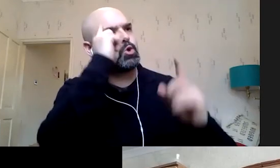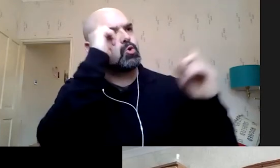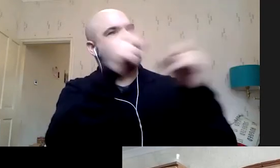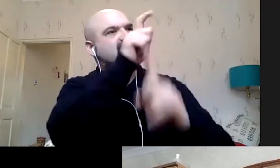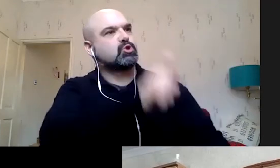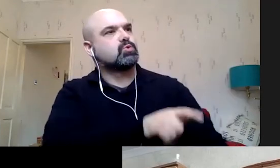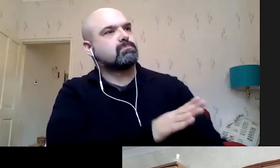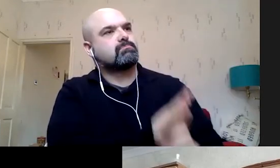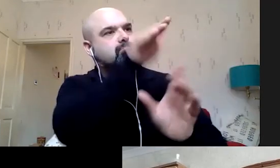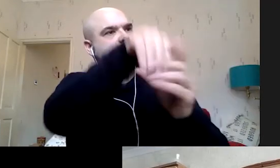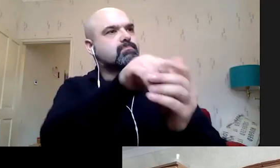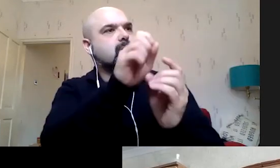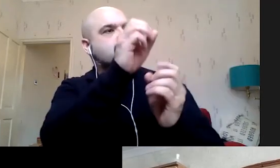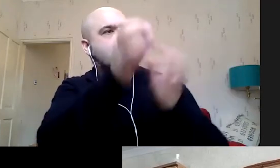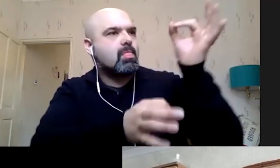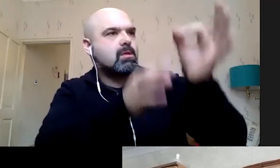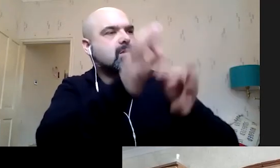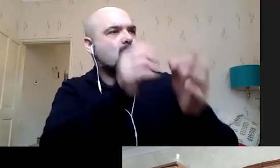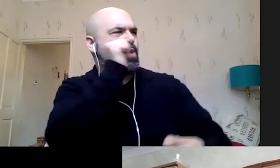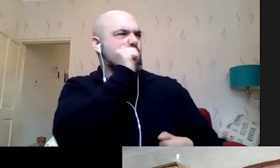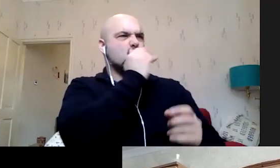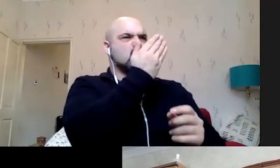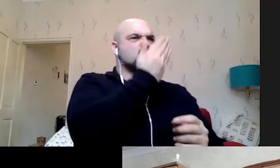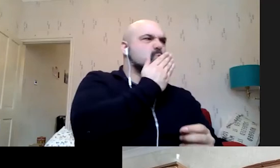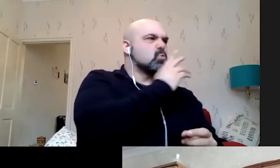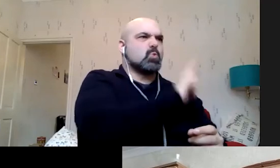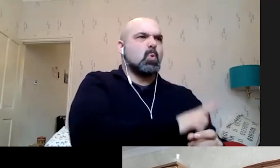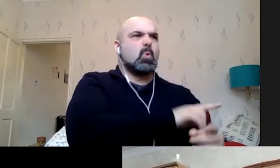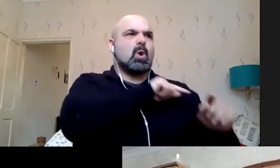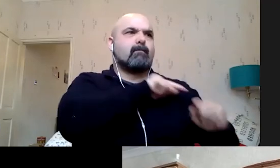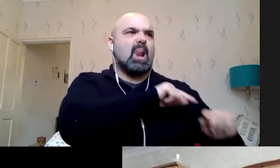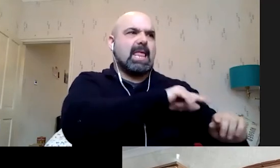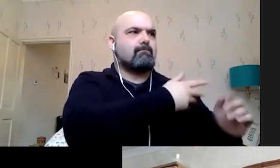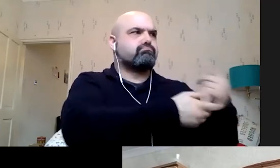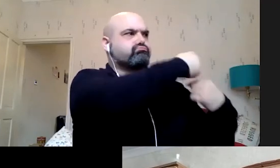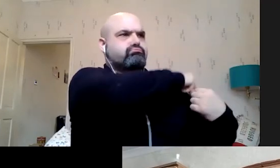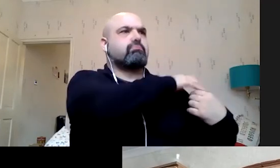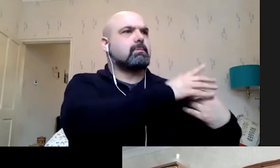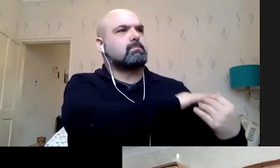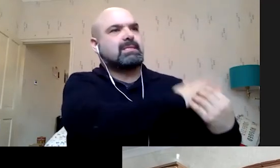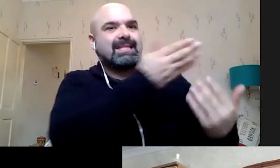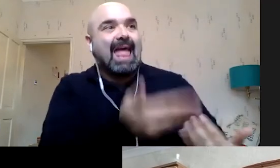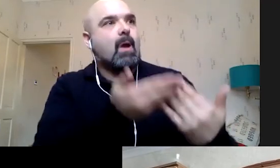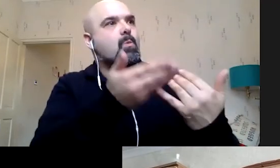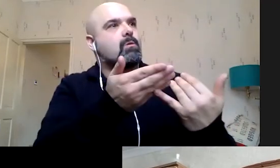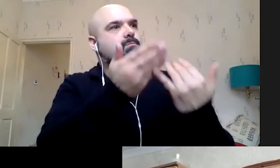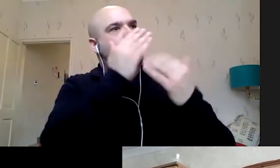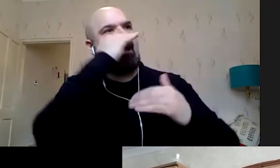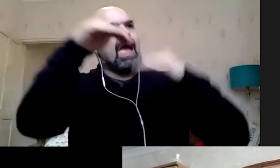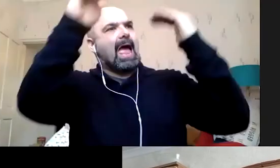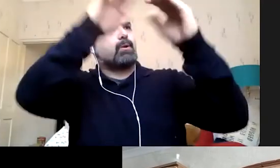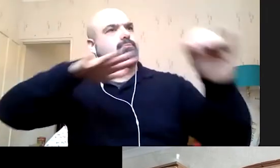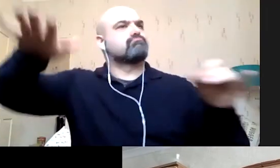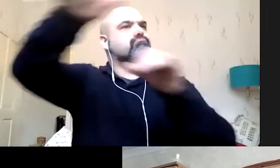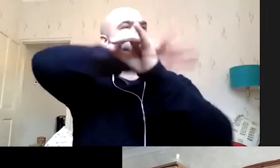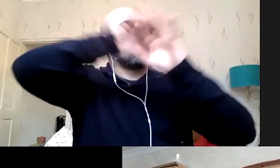student now, we know that the difficulties of school and the bullying, but in the more wider, more adult space, how do you